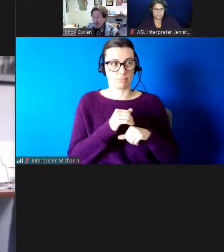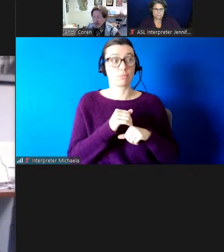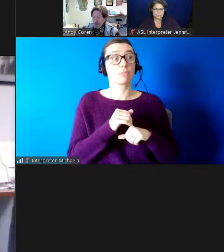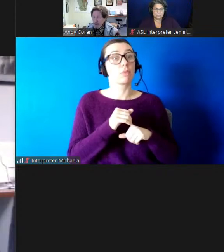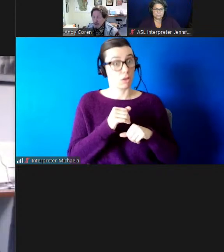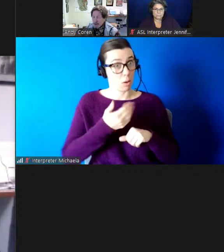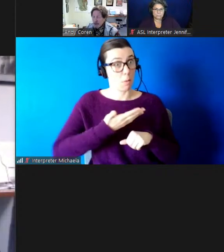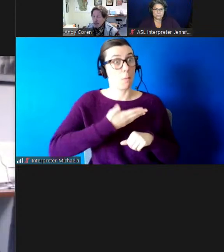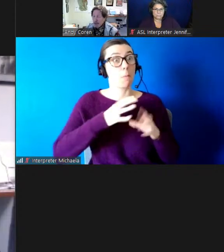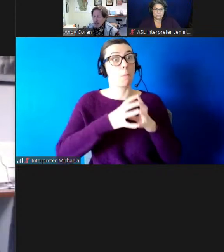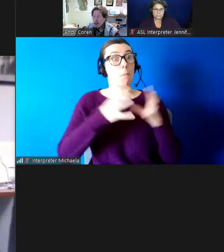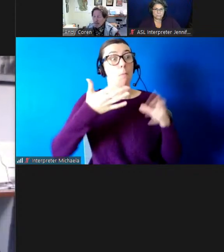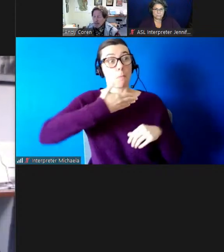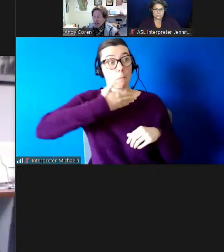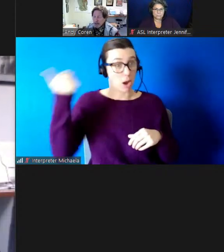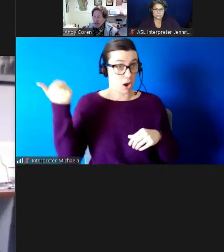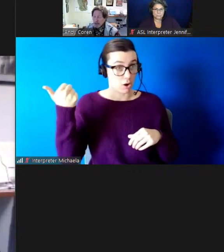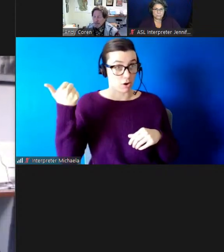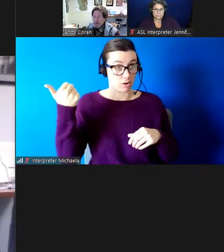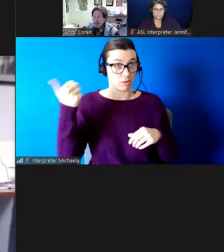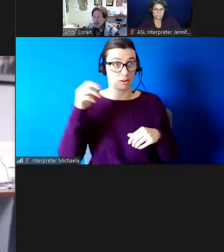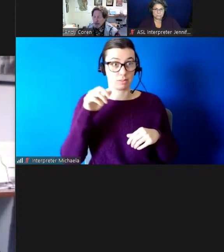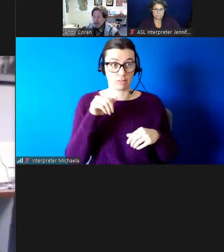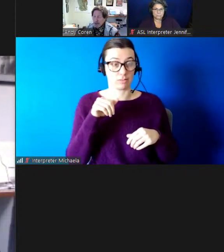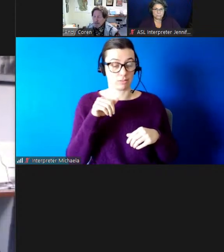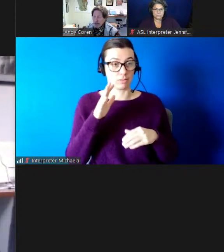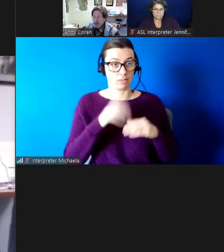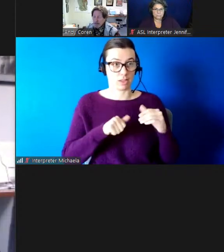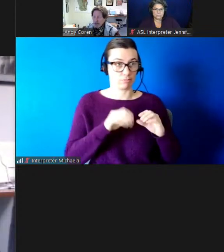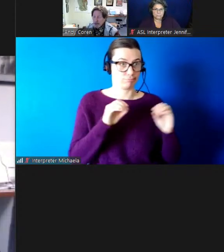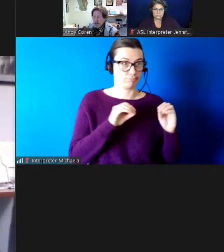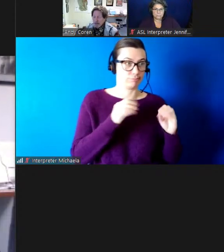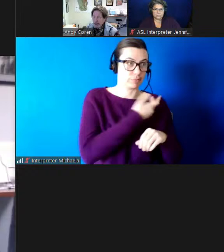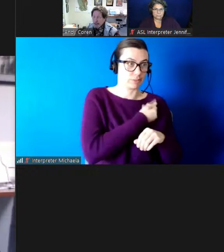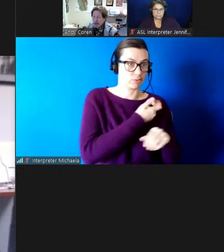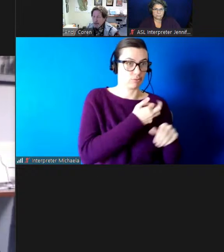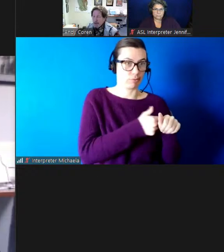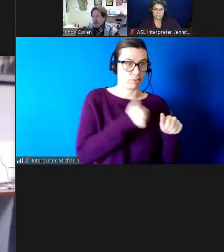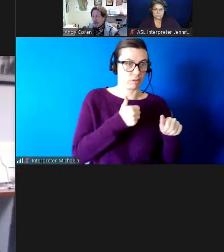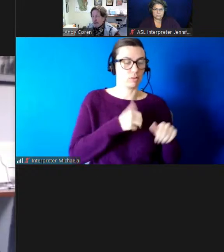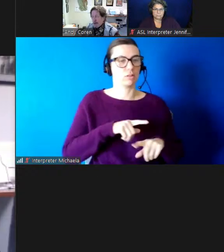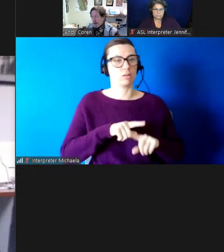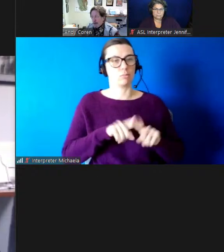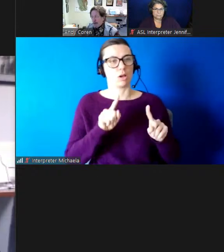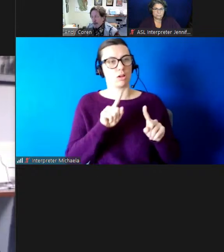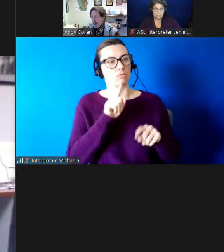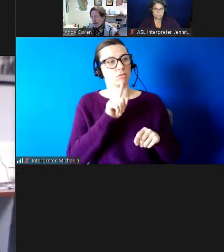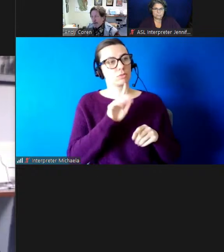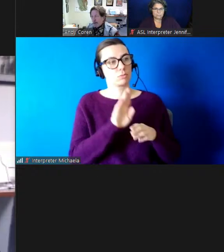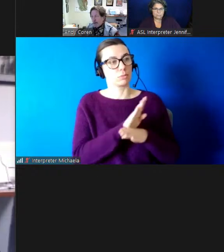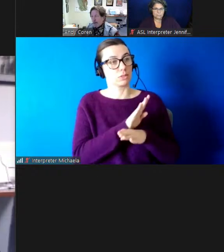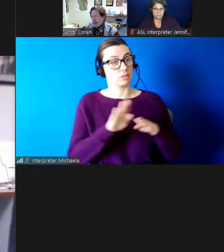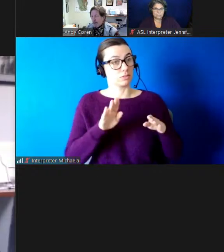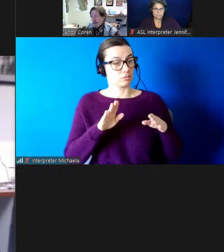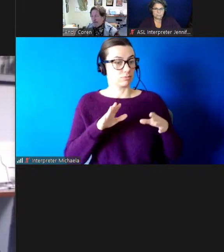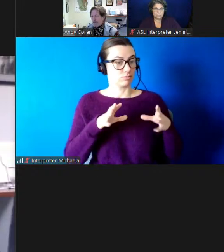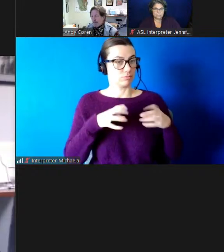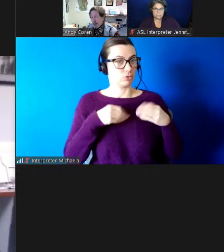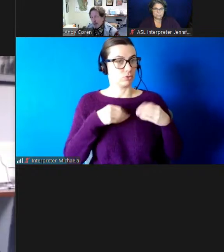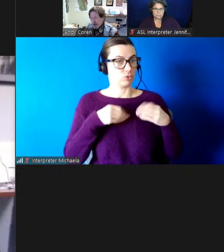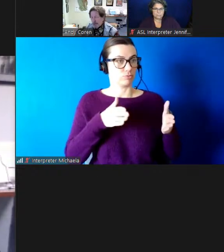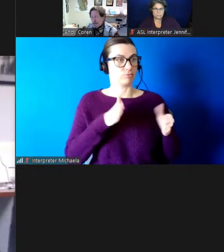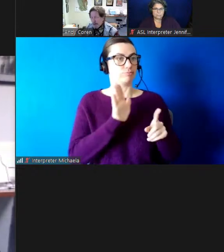date on your vaccinations. But if the employer's responsibility is to protect their entire,